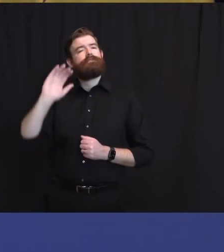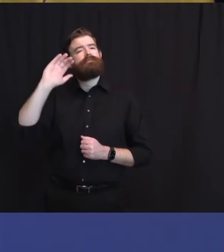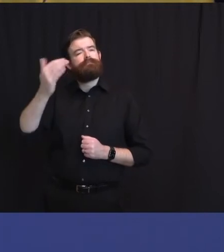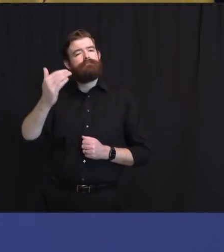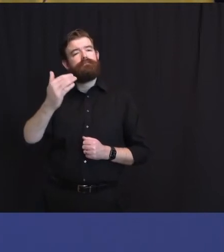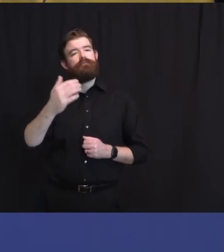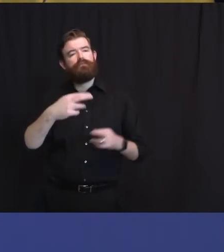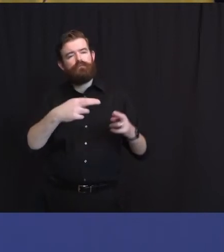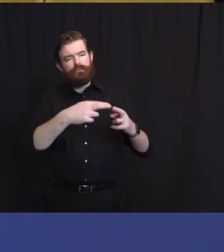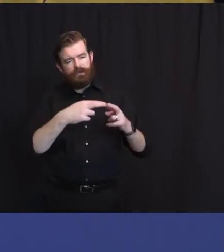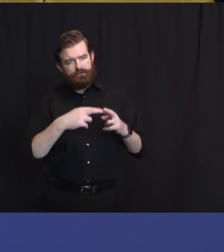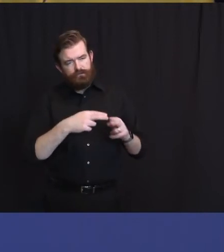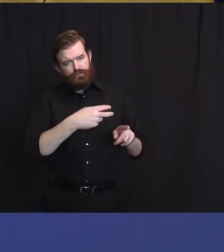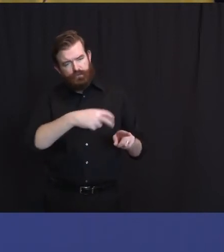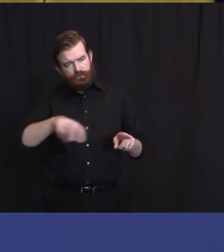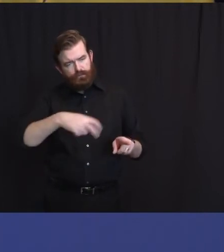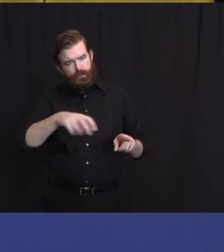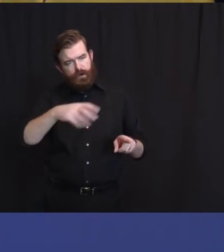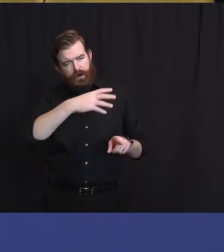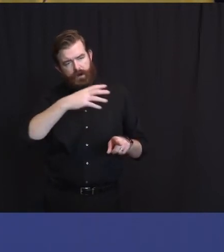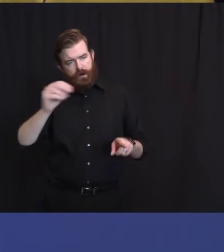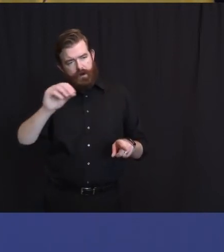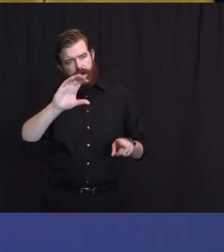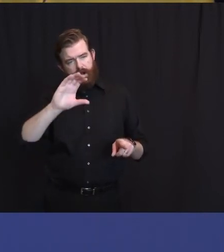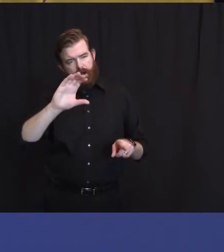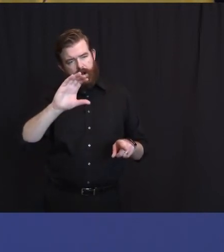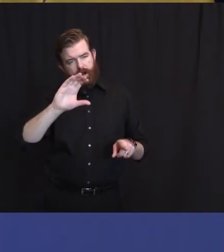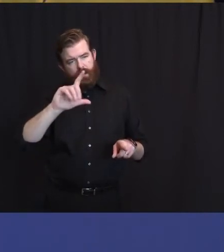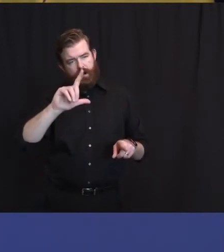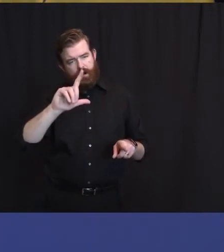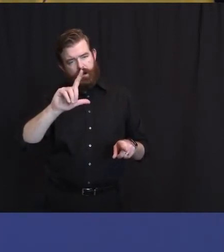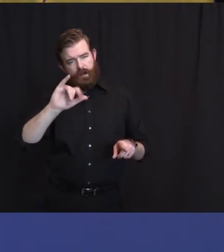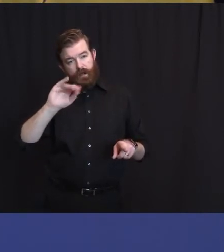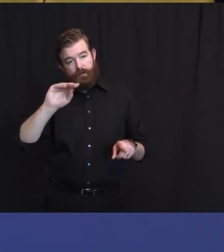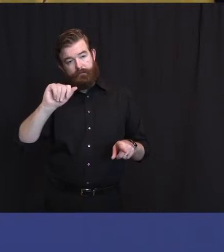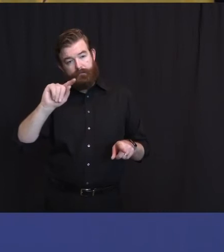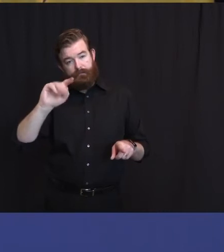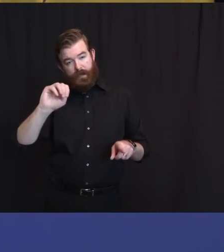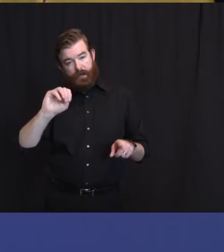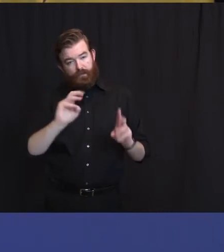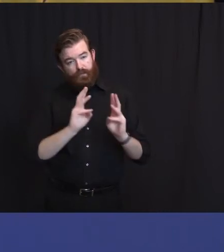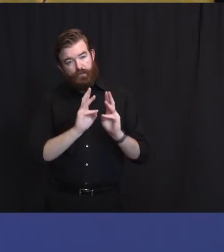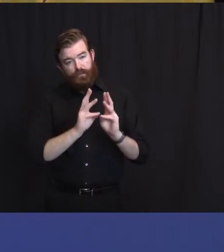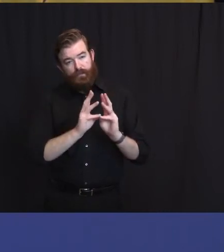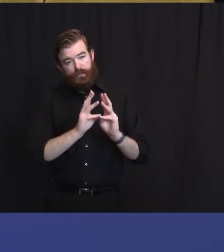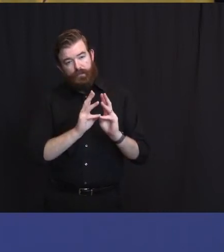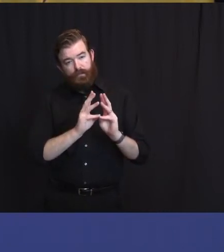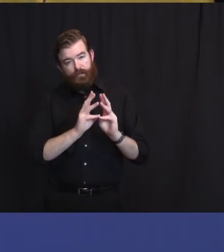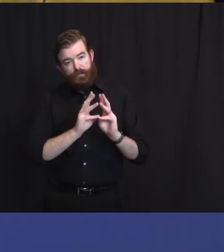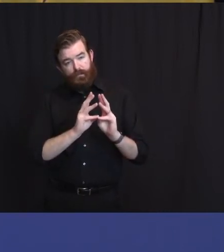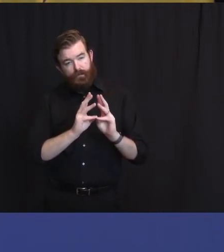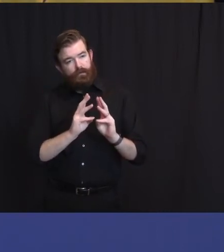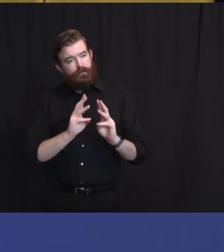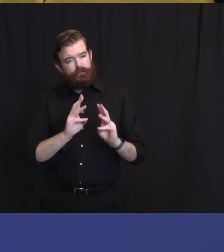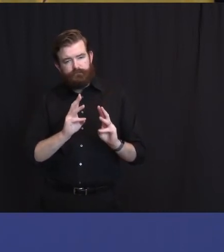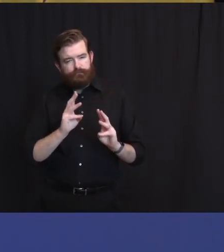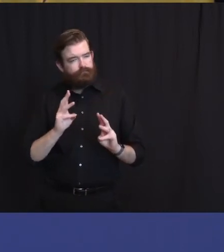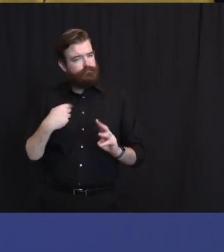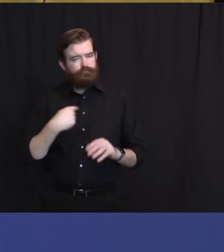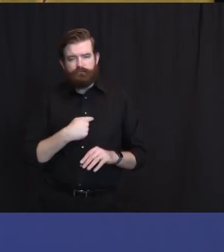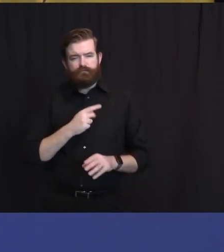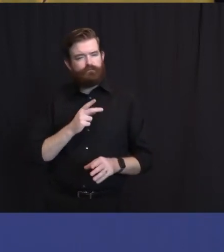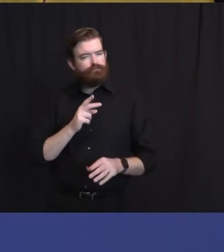Initiative, we are not going to join this at this time. Could you explain what your thinking is on this, or why we are going to do whatever we're